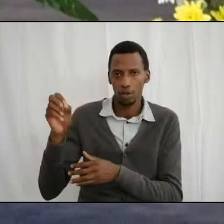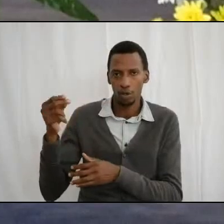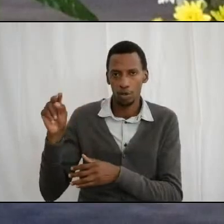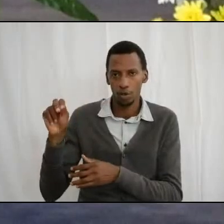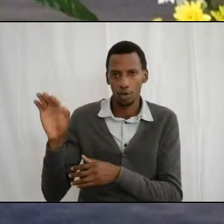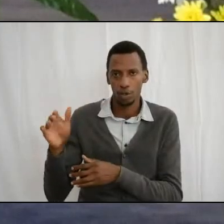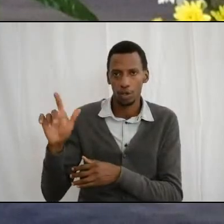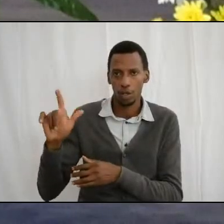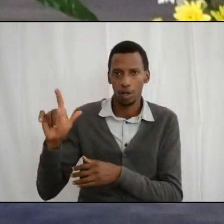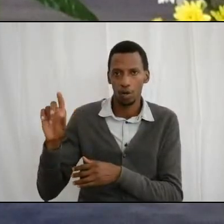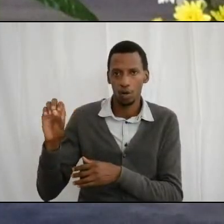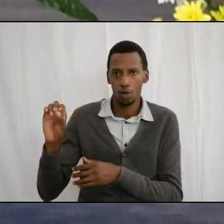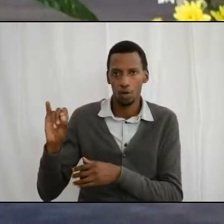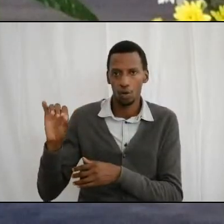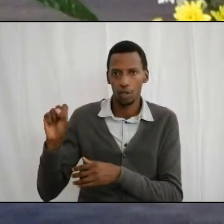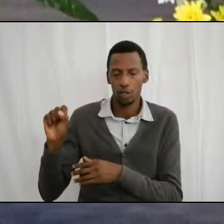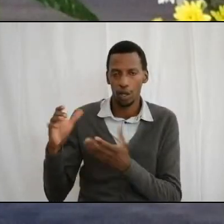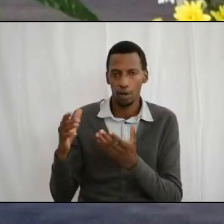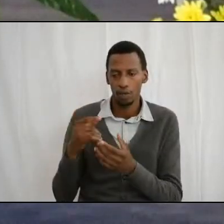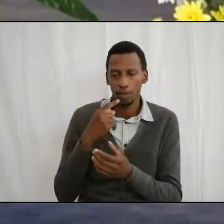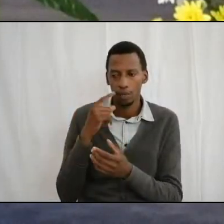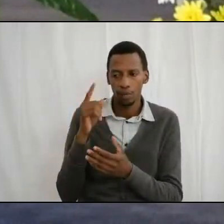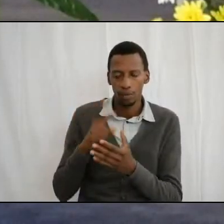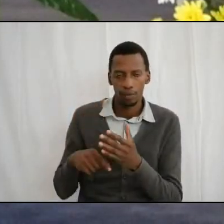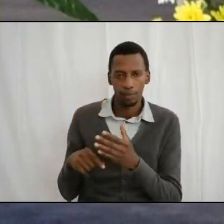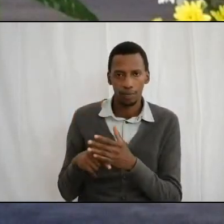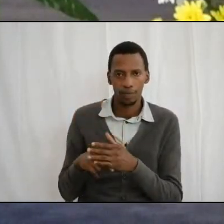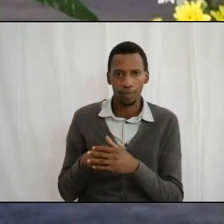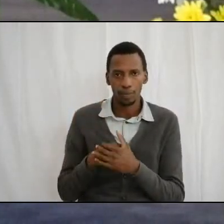this sense. He says,